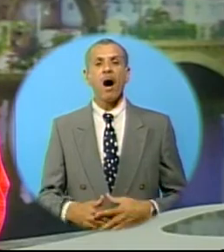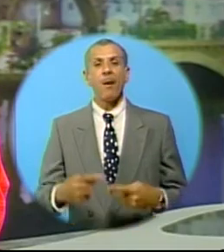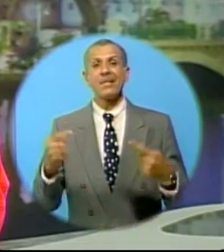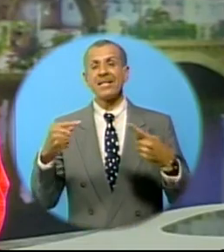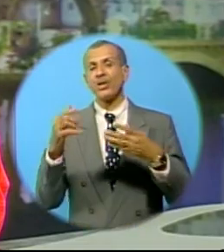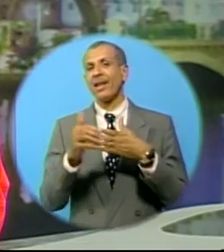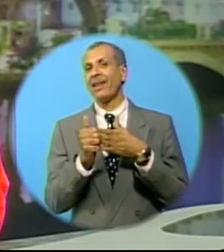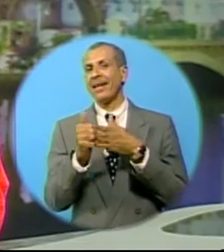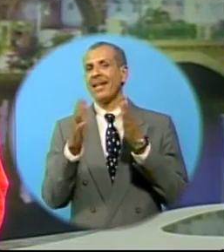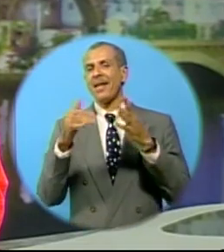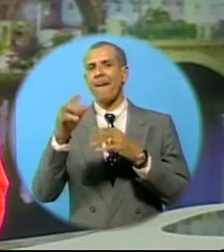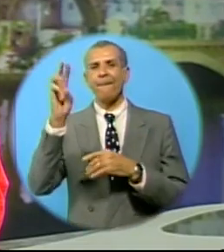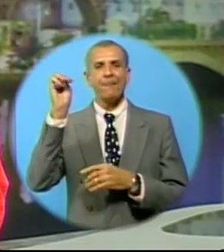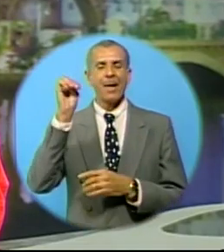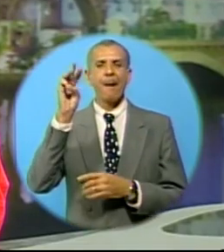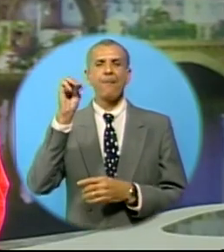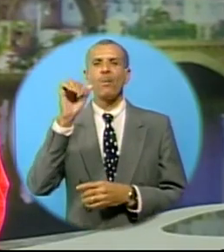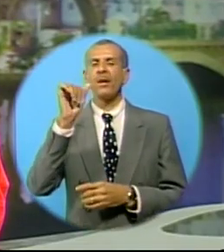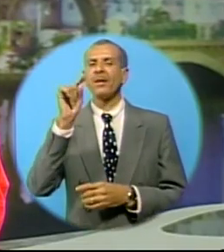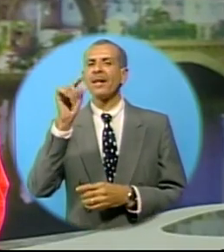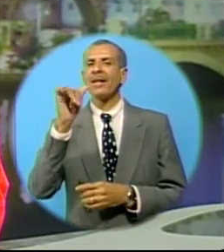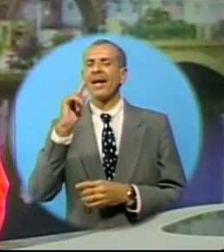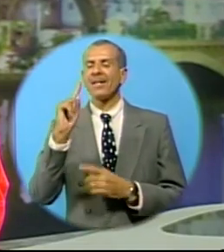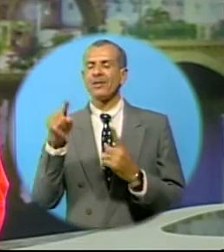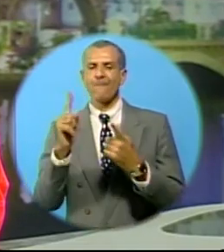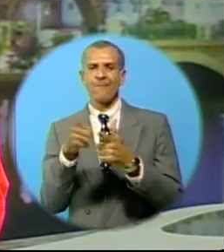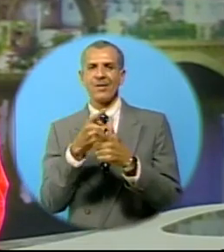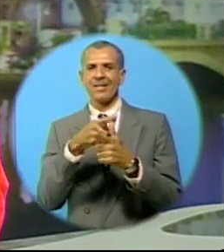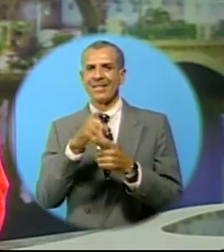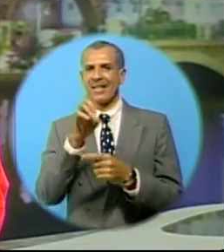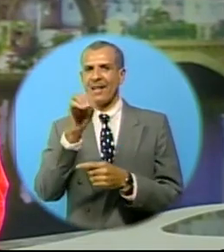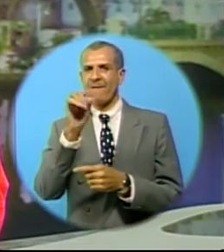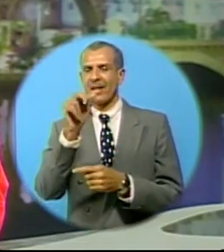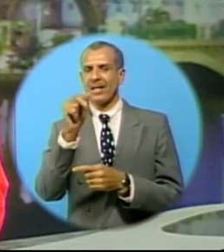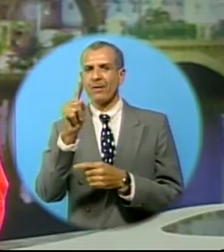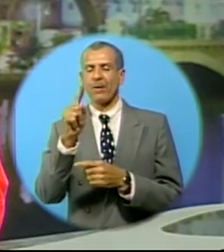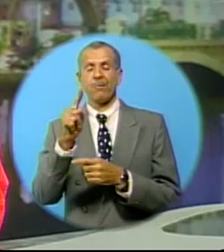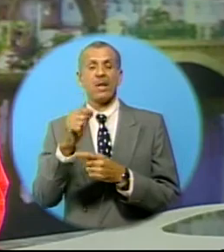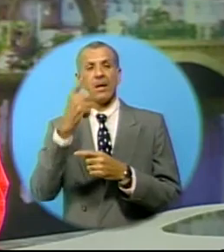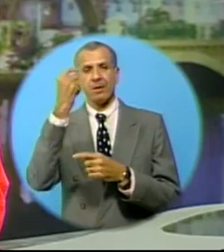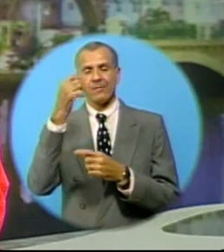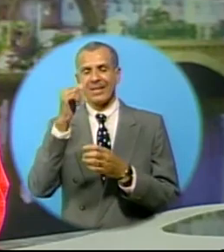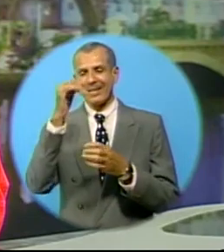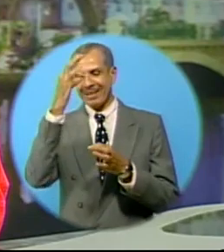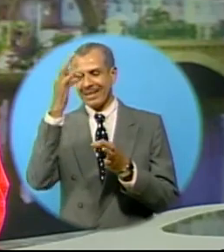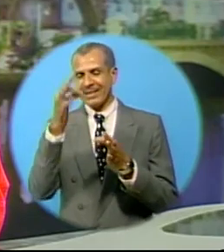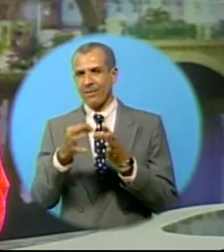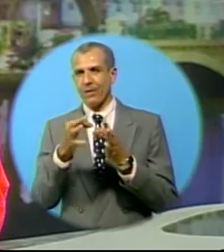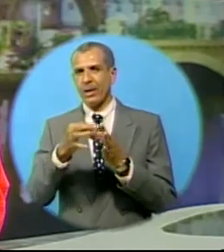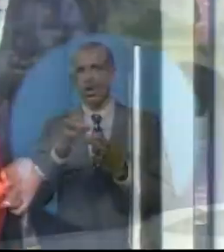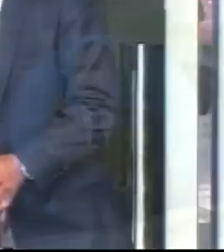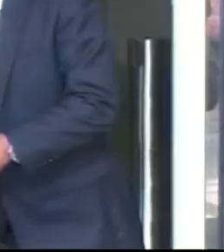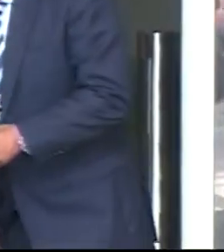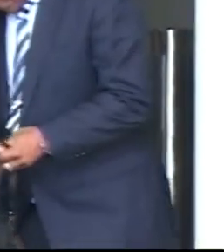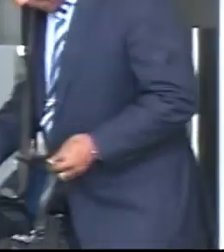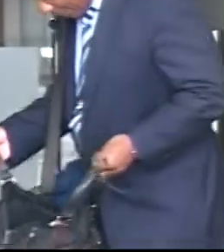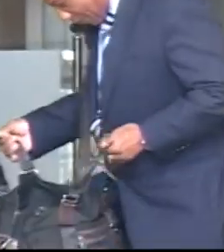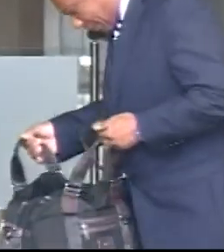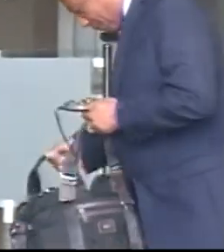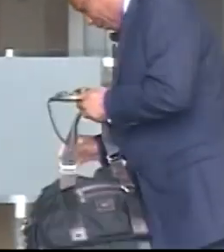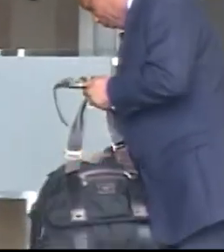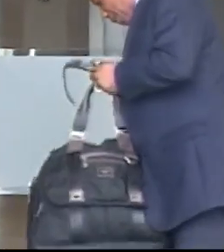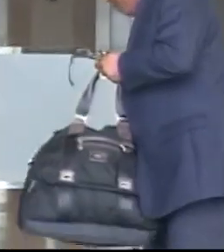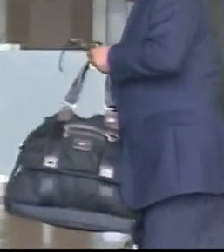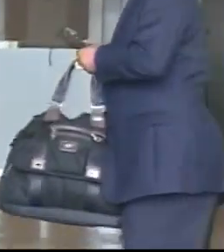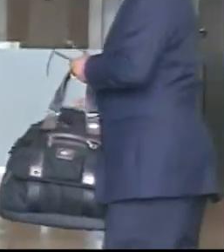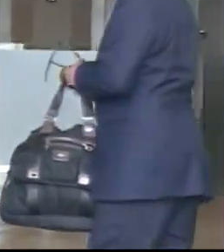Opposition leader Mia Motley is appearing as first defendant in the case brought by Dr. Agard, who is suing the BLP for expelling her, as well